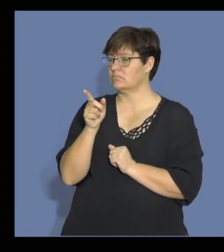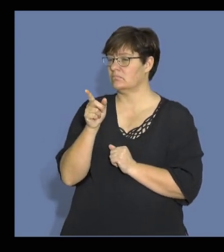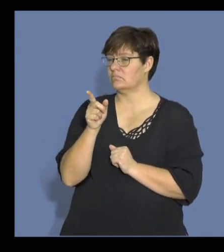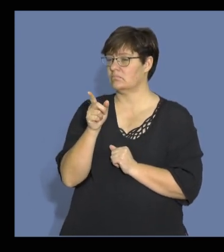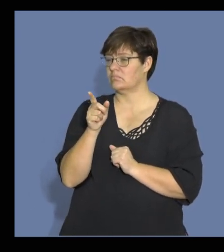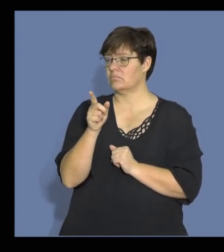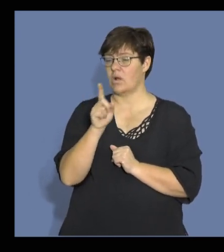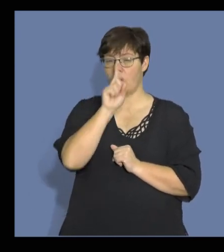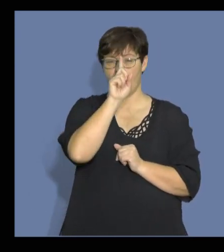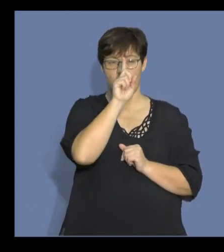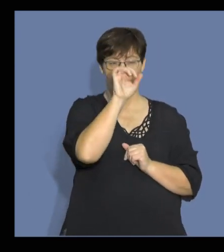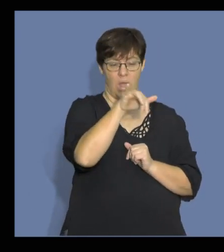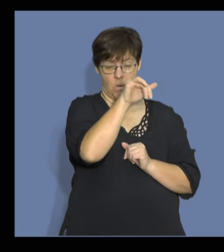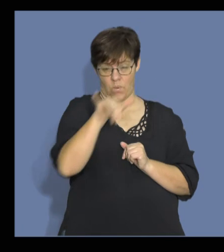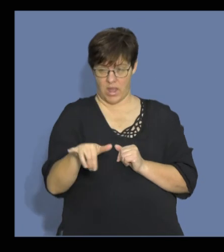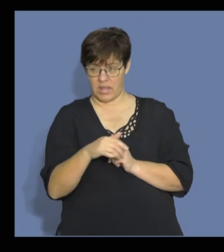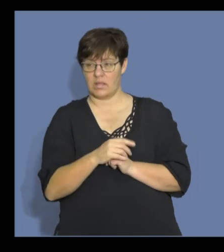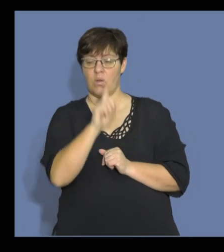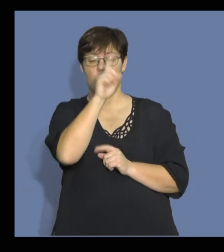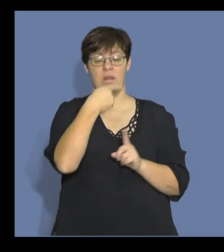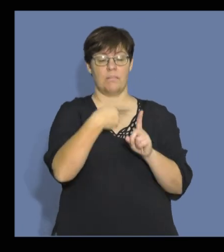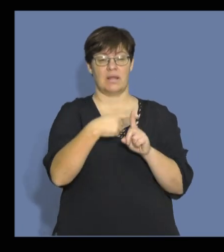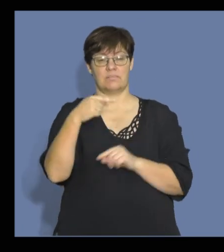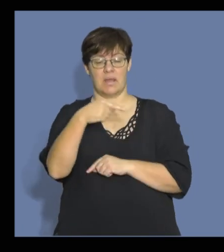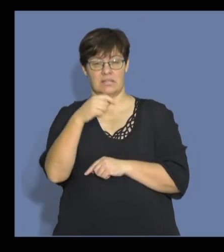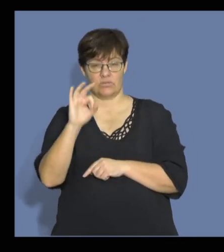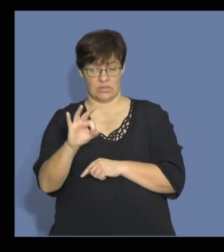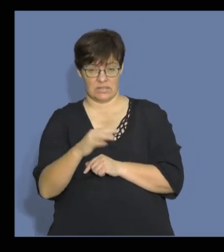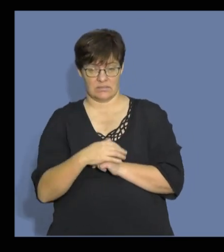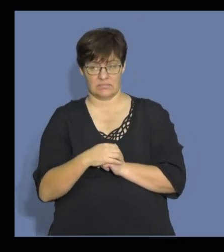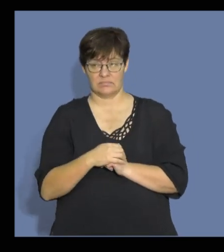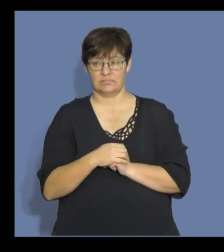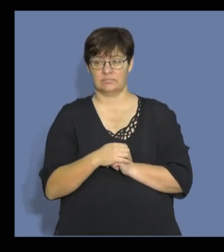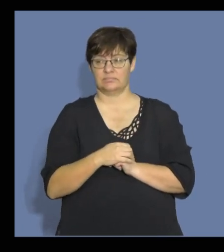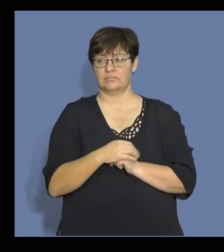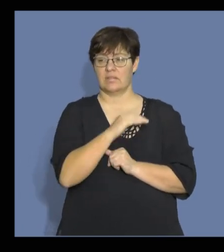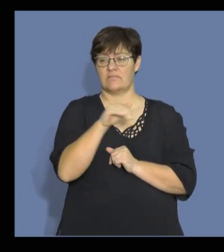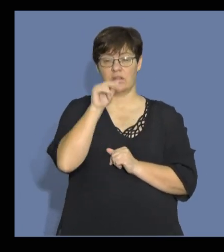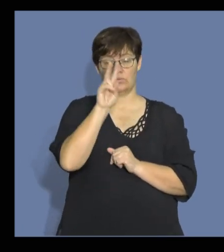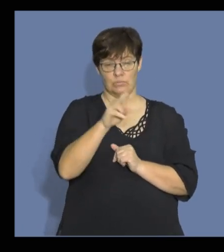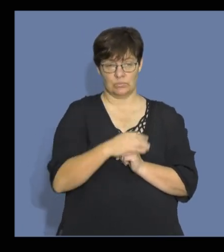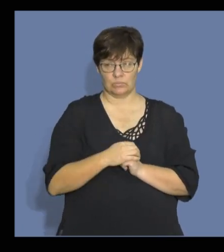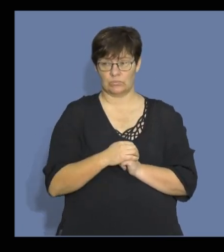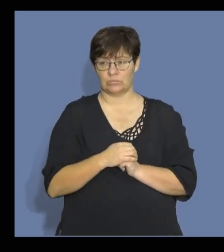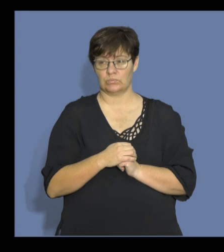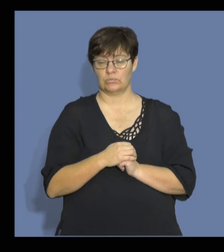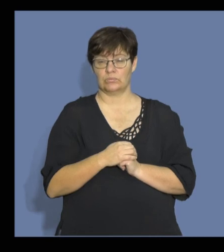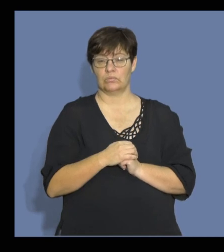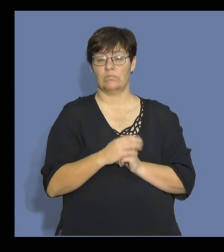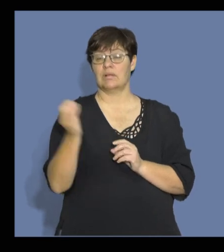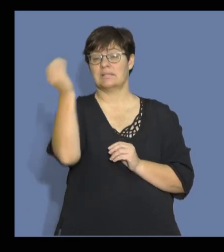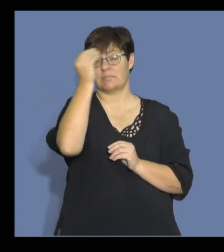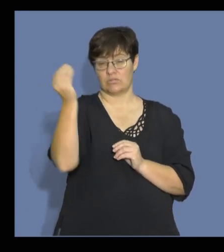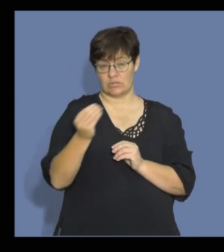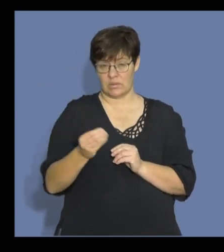And it's going to be the y-coordinate plus the y-coordinate. 1 plus minus 3 divided by 2. Again, whenever we